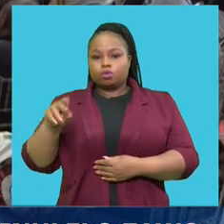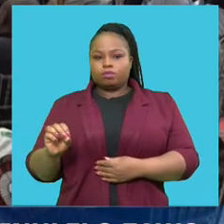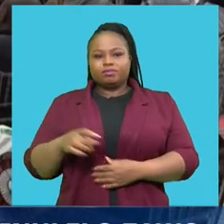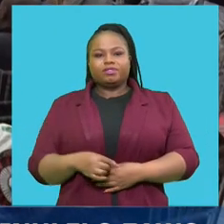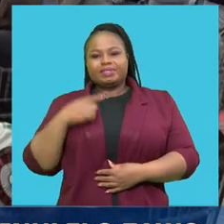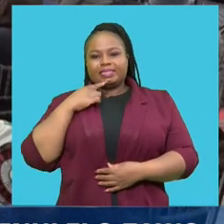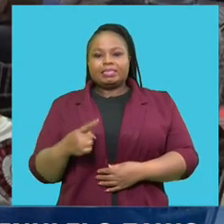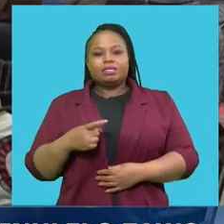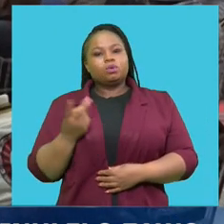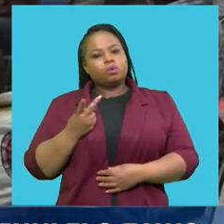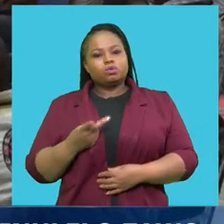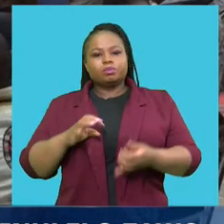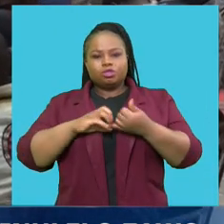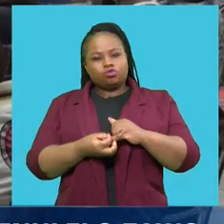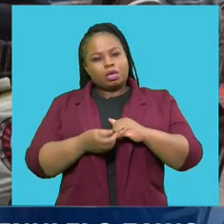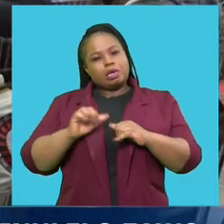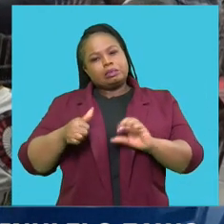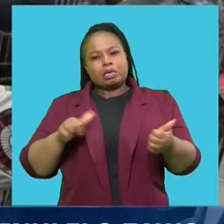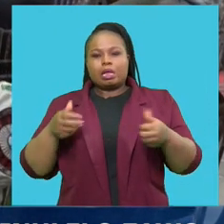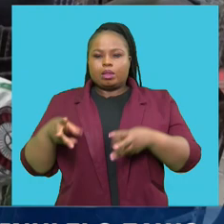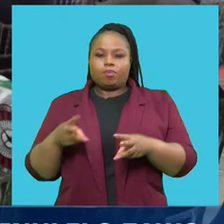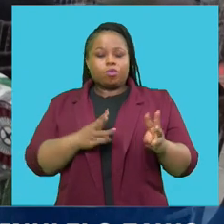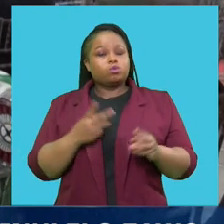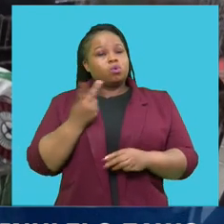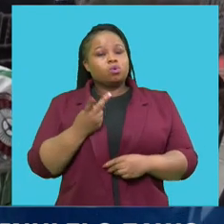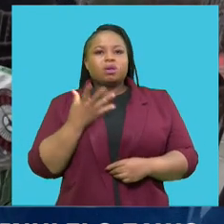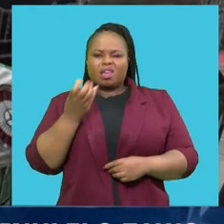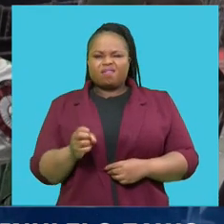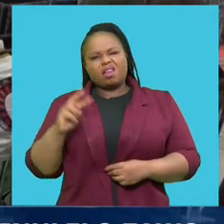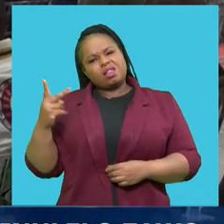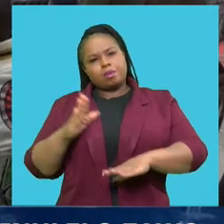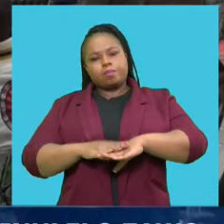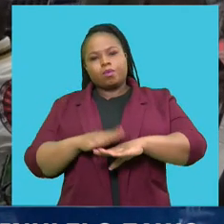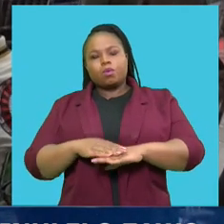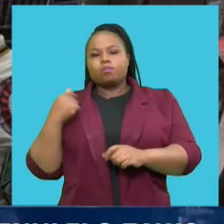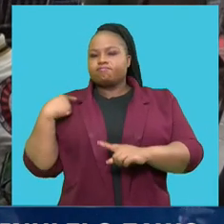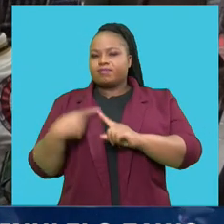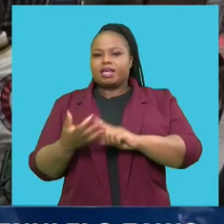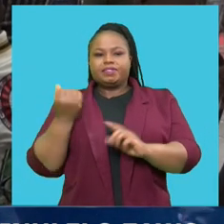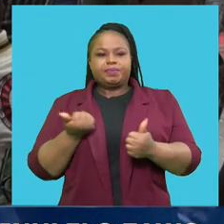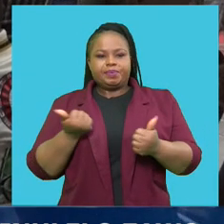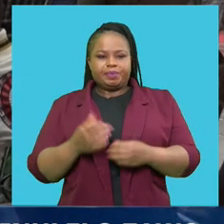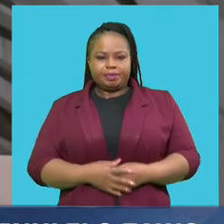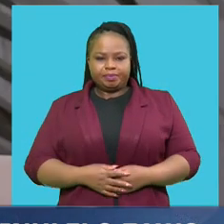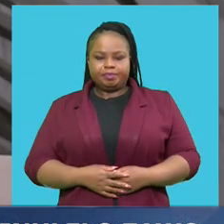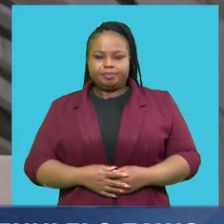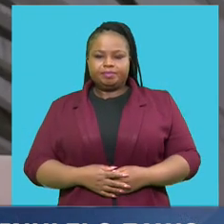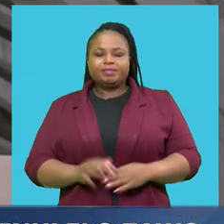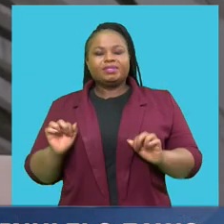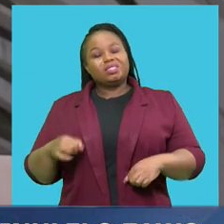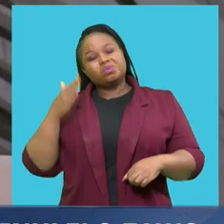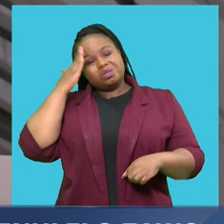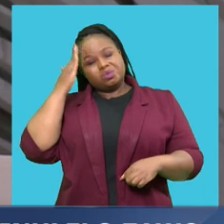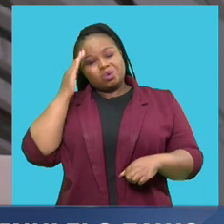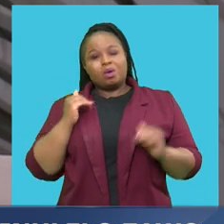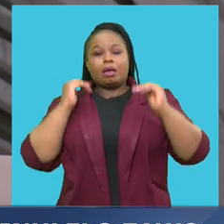Uthe kukho amanyathelo enziweyo kwaye zikhona izinto esele ziphunyeziwe. Due to high electricity